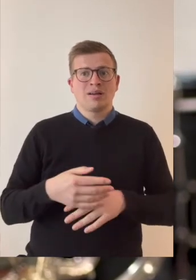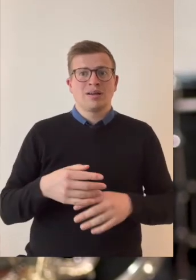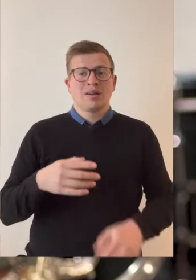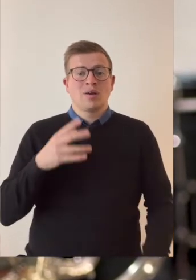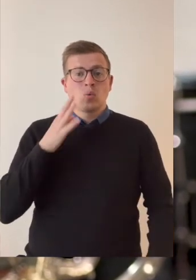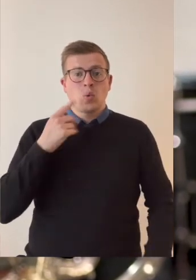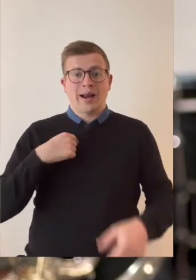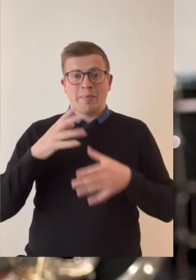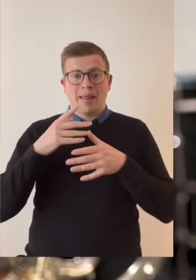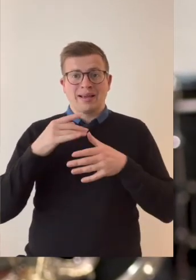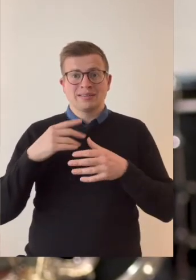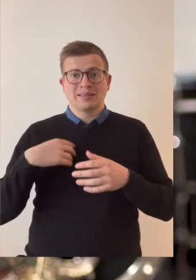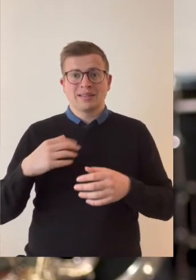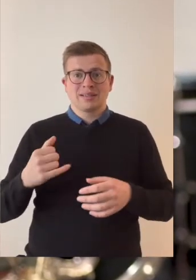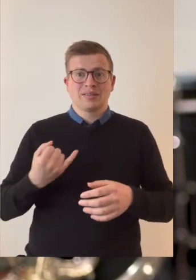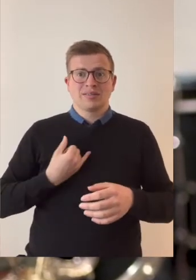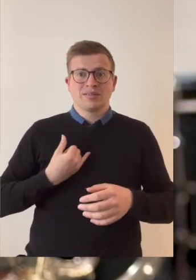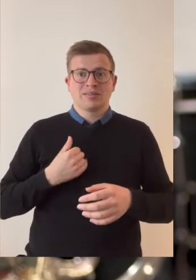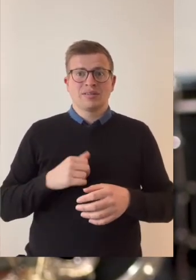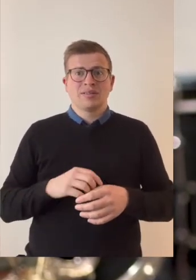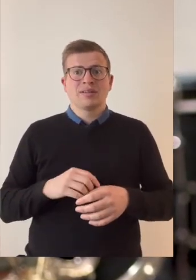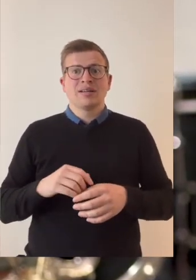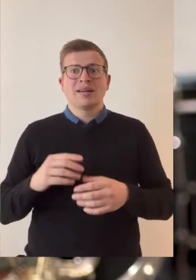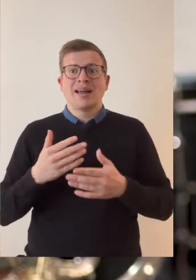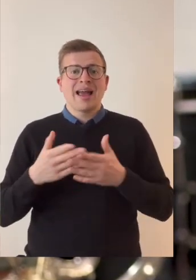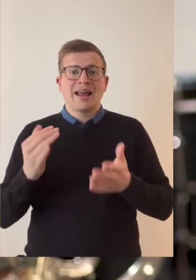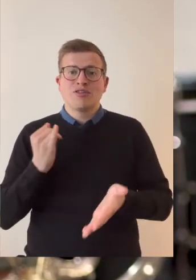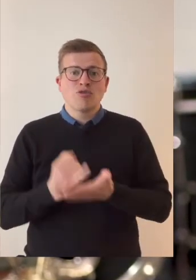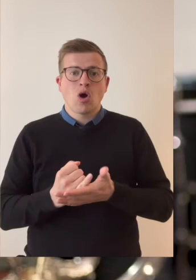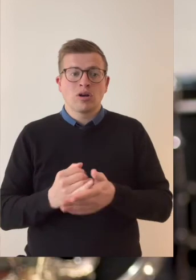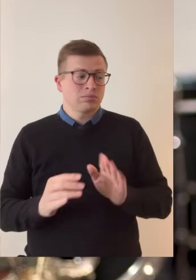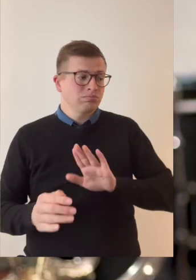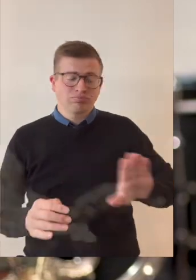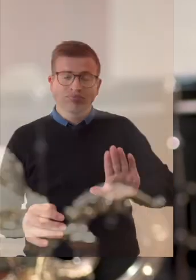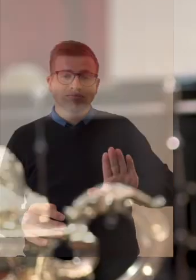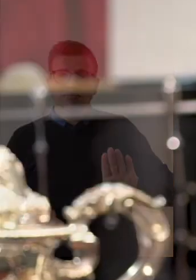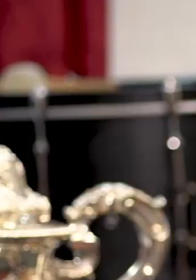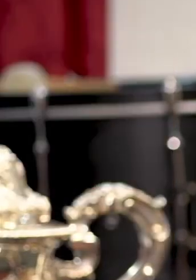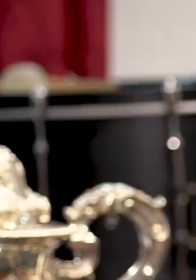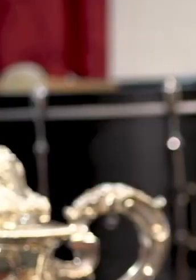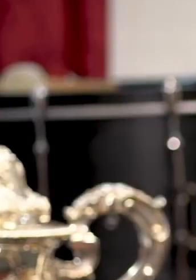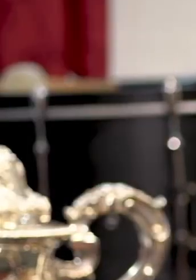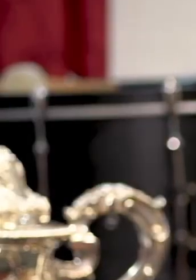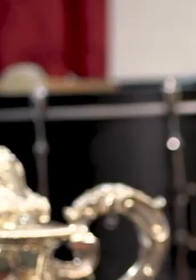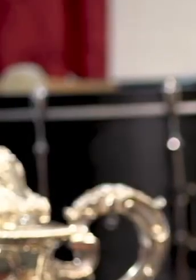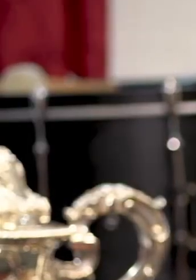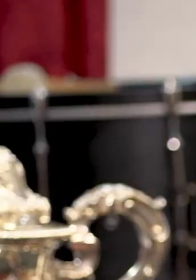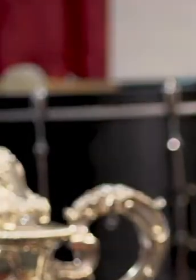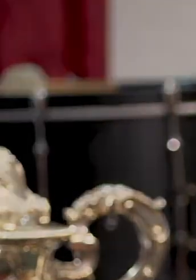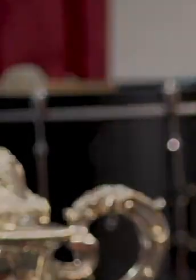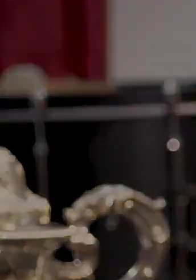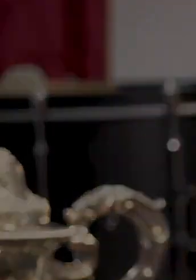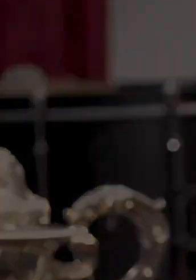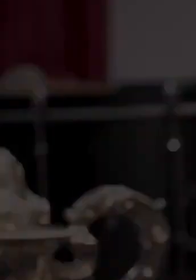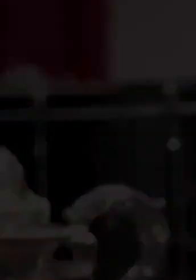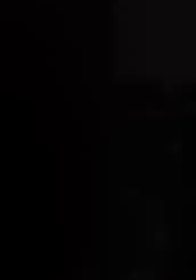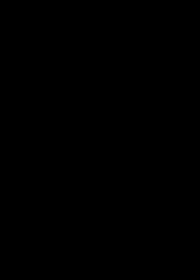got to be right. Yep. Any cracks, any, no good. Yep. He'd been out, wouldn't he?